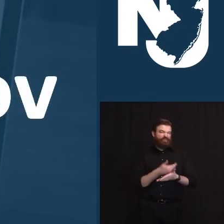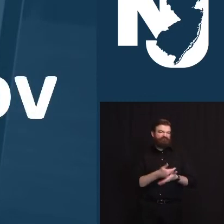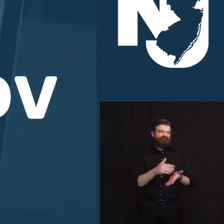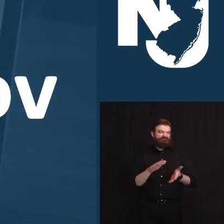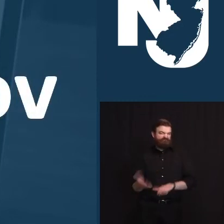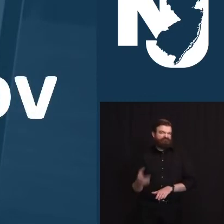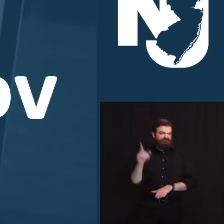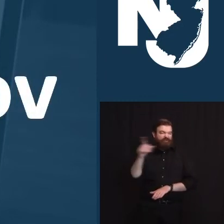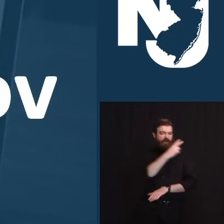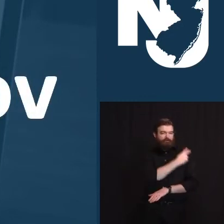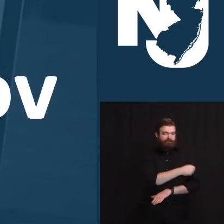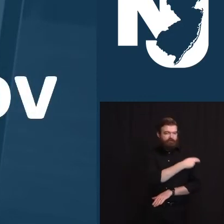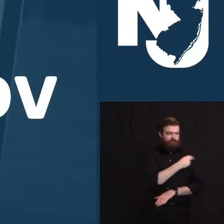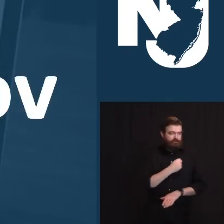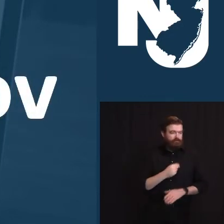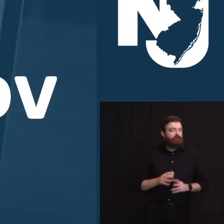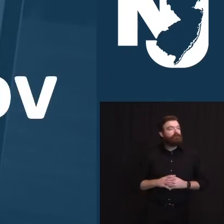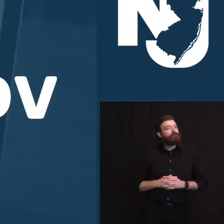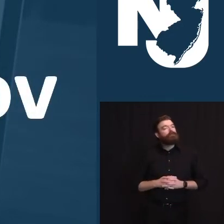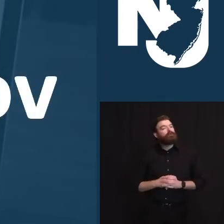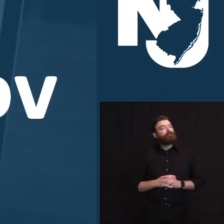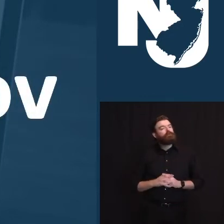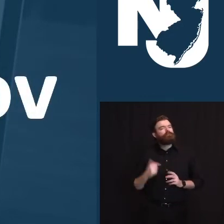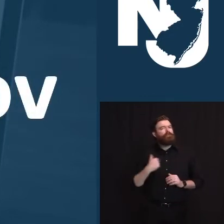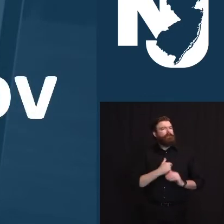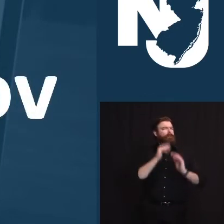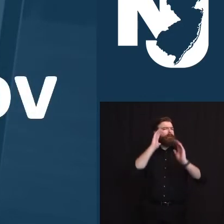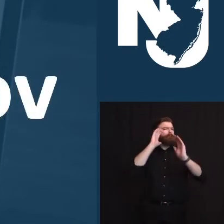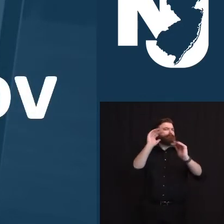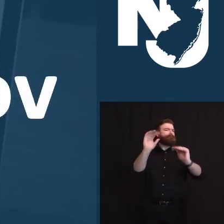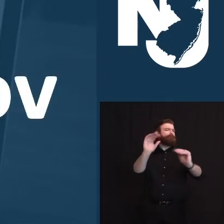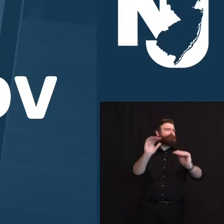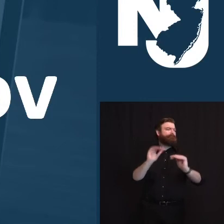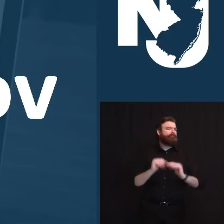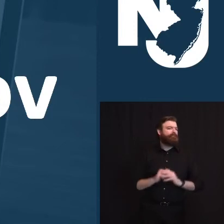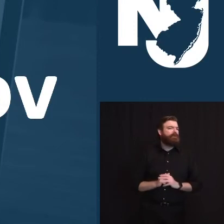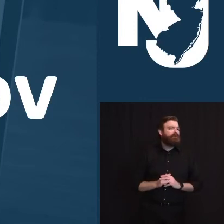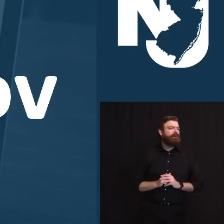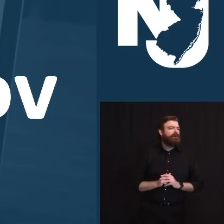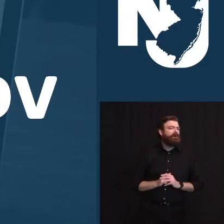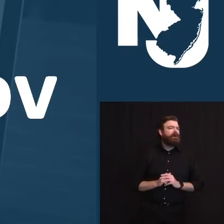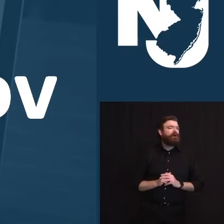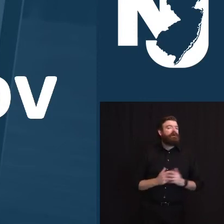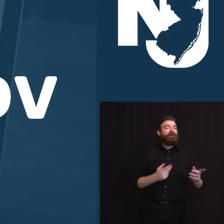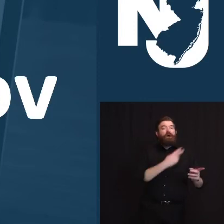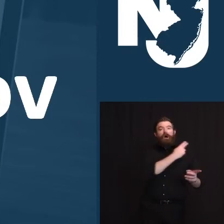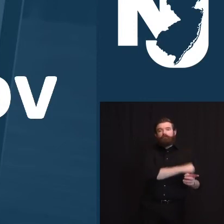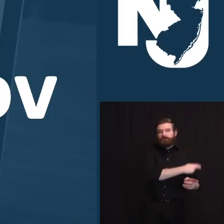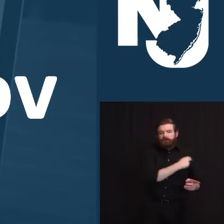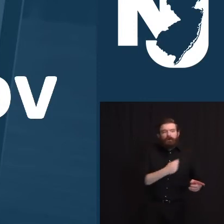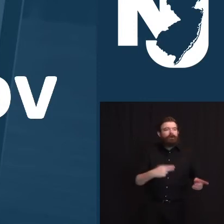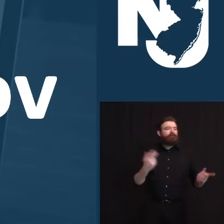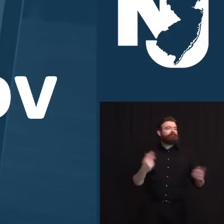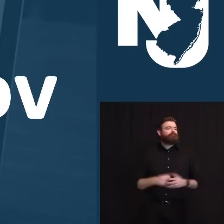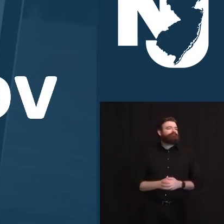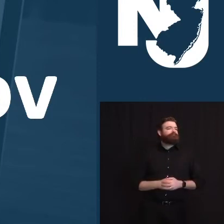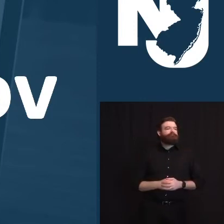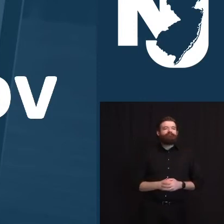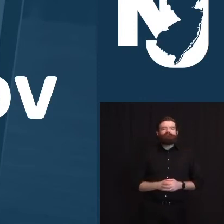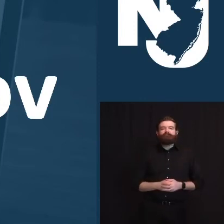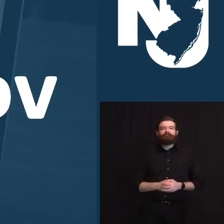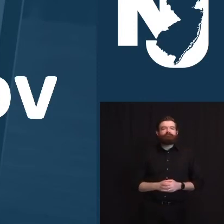fingers crossed that we have seen across our healthcare landscape over the past week is the beginning of a new trend for